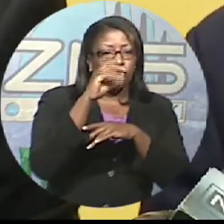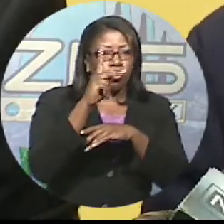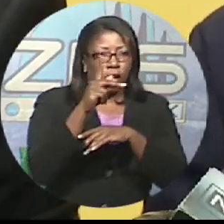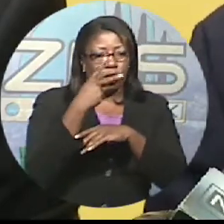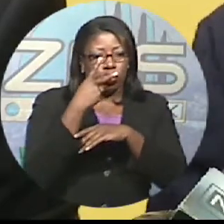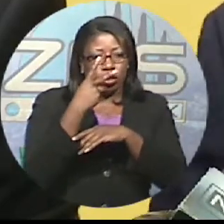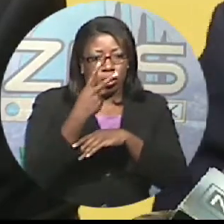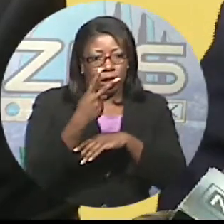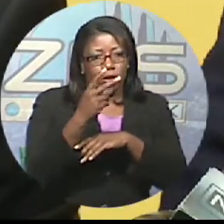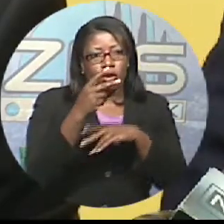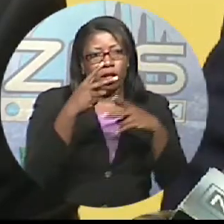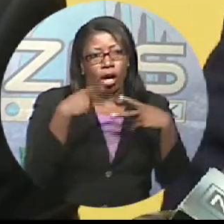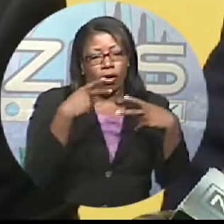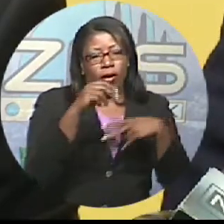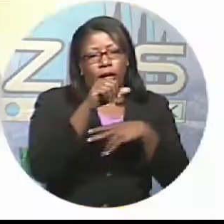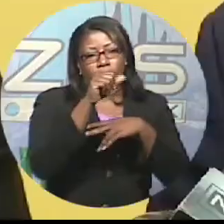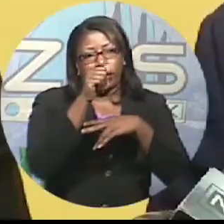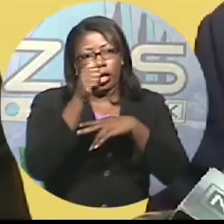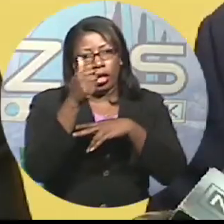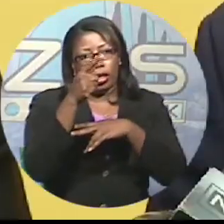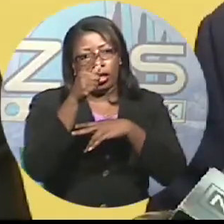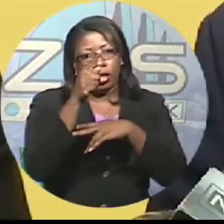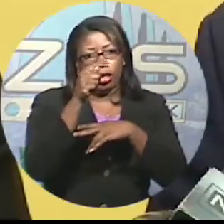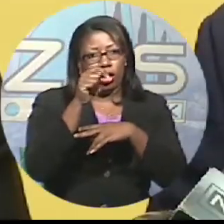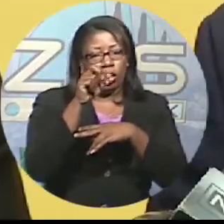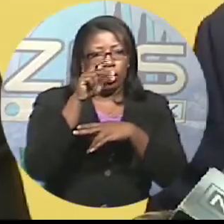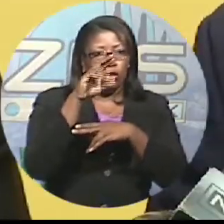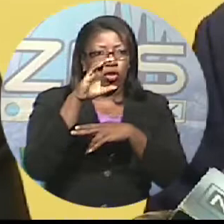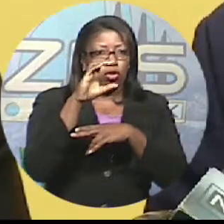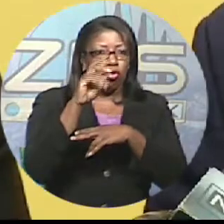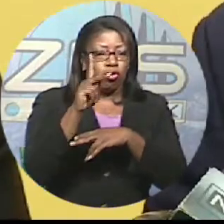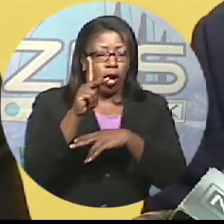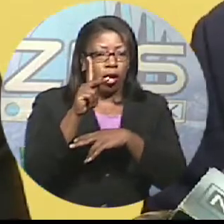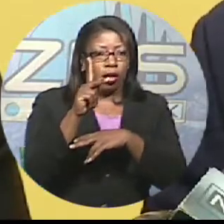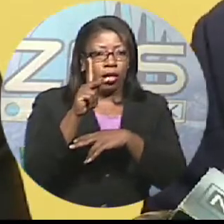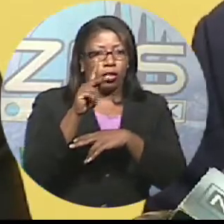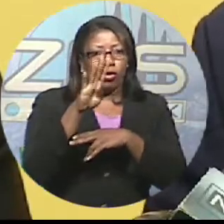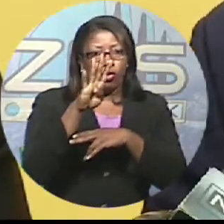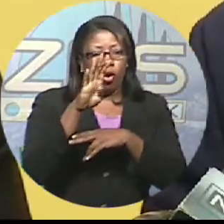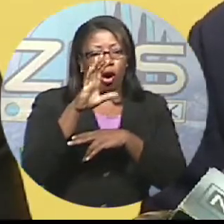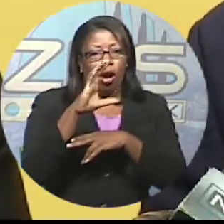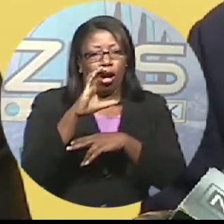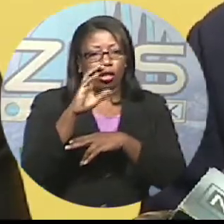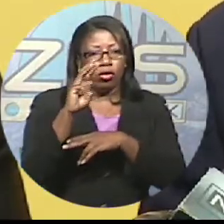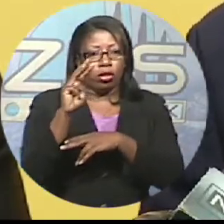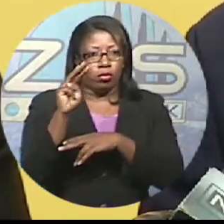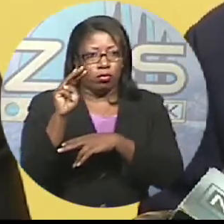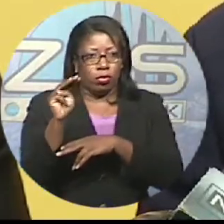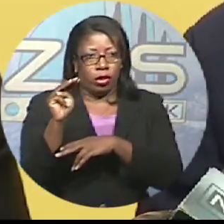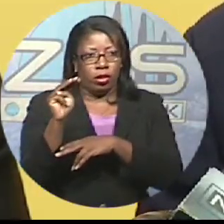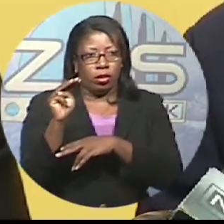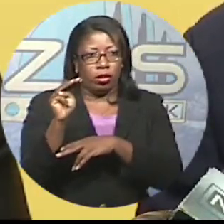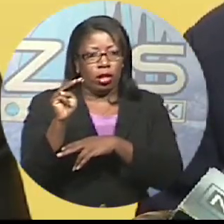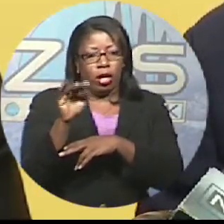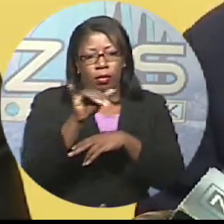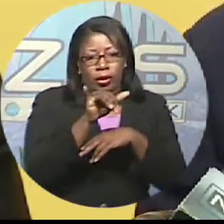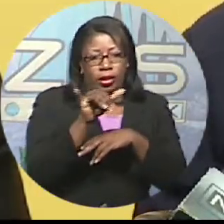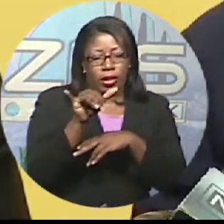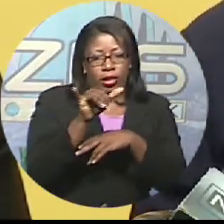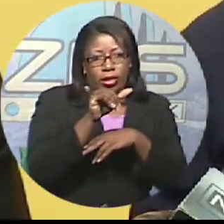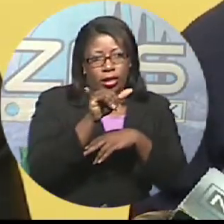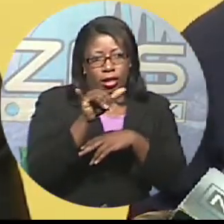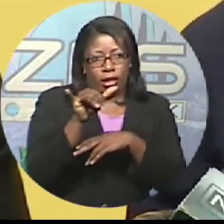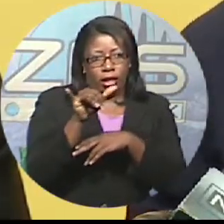have another track that is 400 meters with all the specs of the performance track, but not the